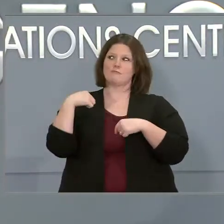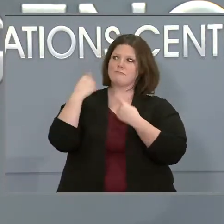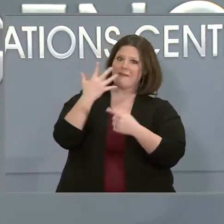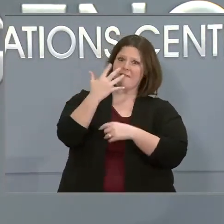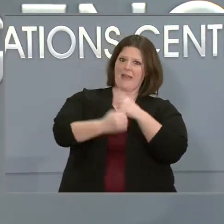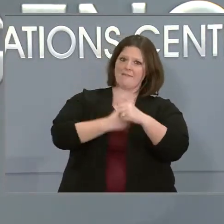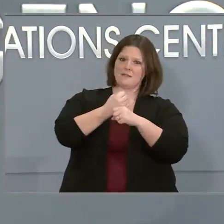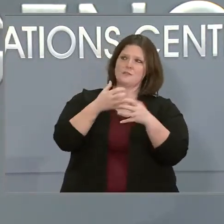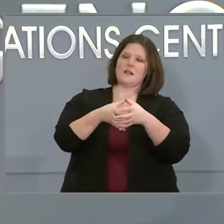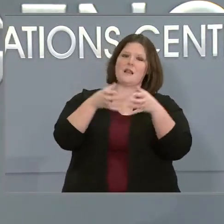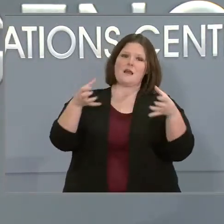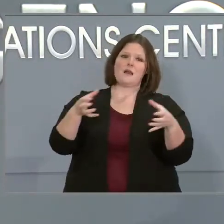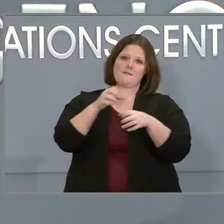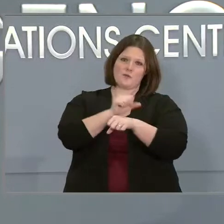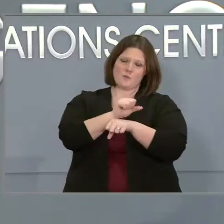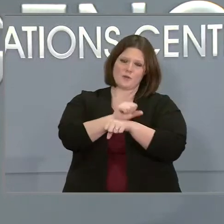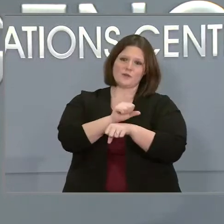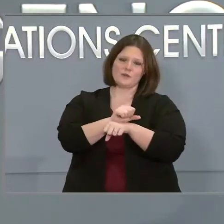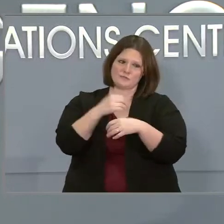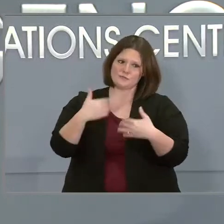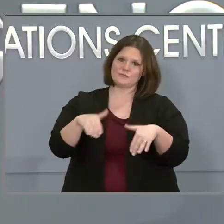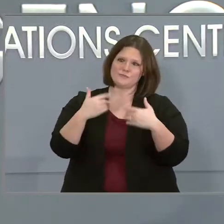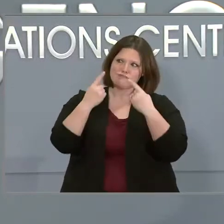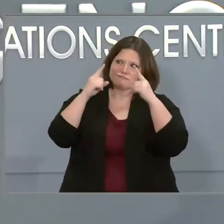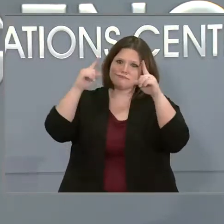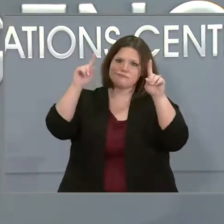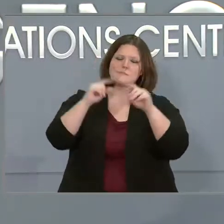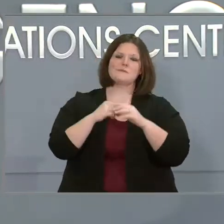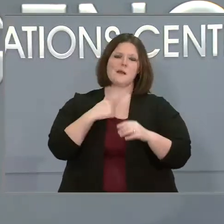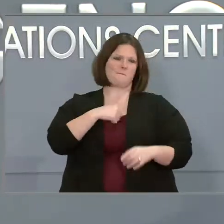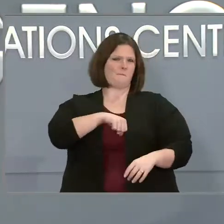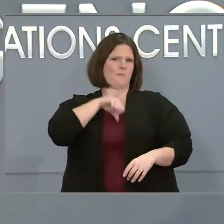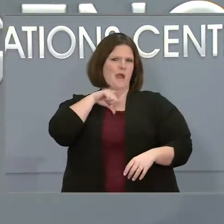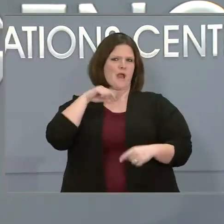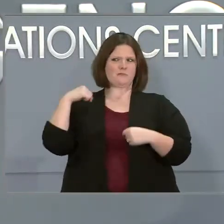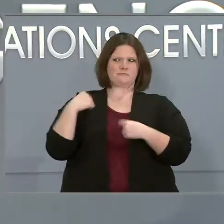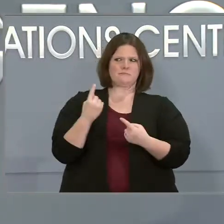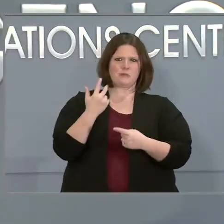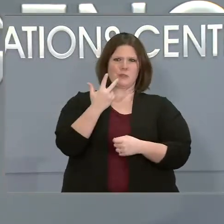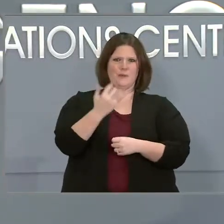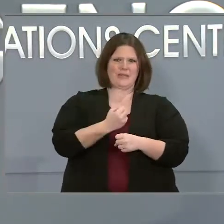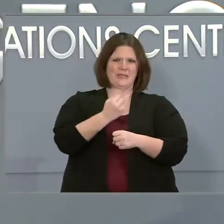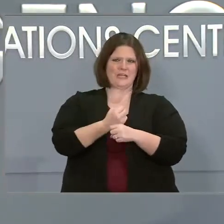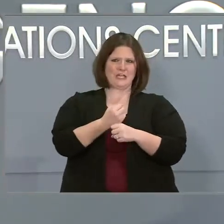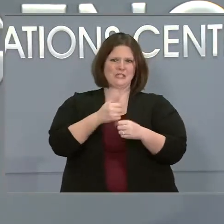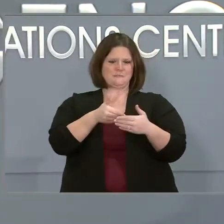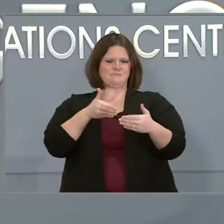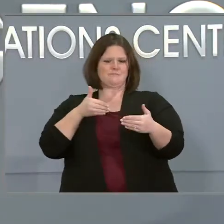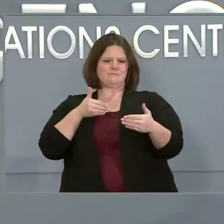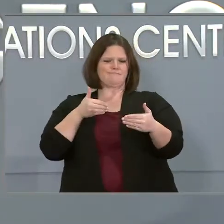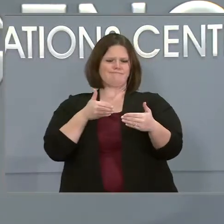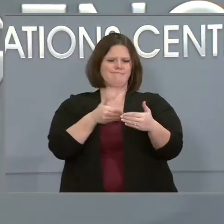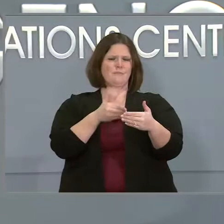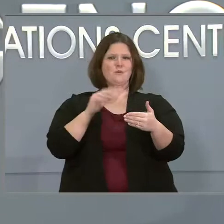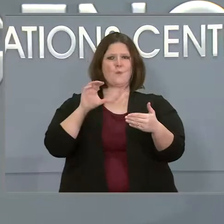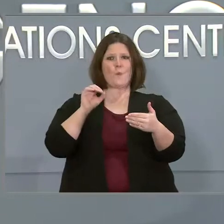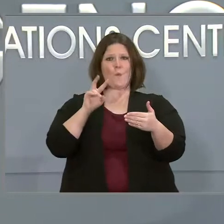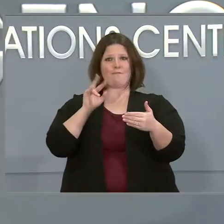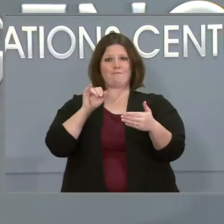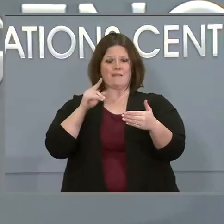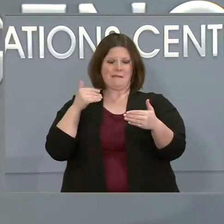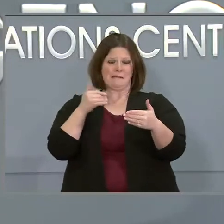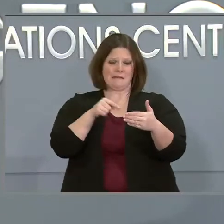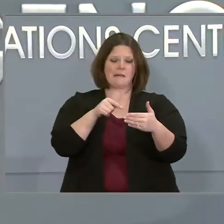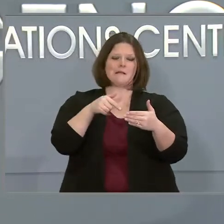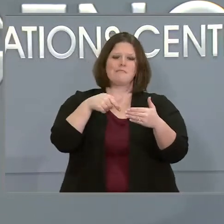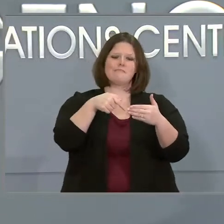COVID response, but I'm really proud of the work we did the 3 years, even leading up to COVID. I think it made a difference in